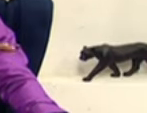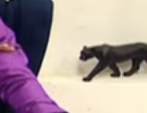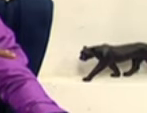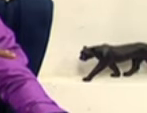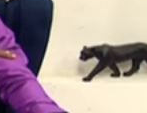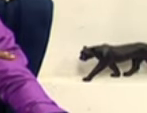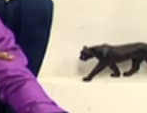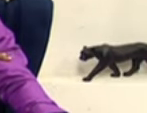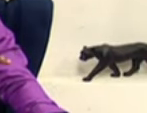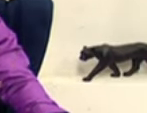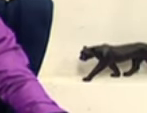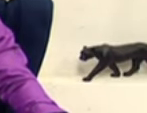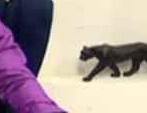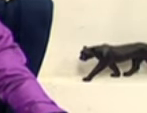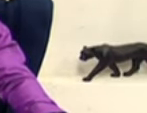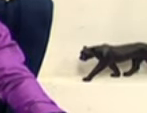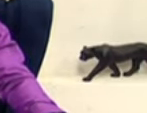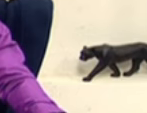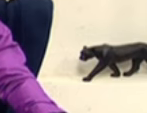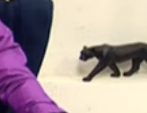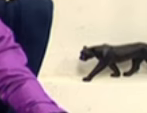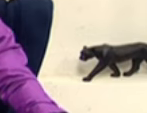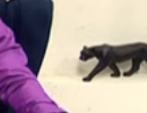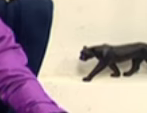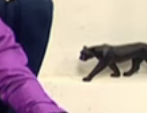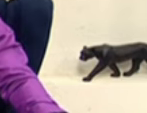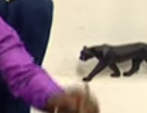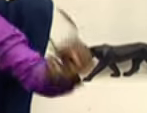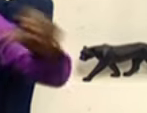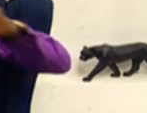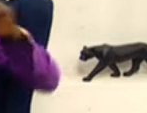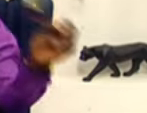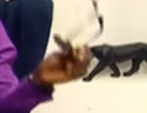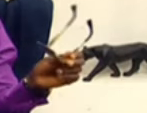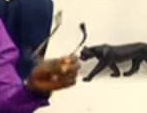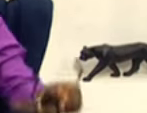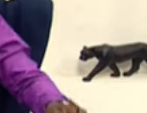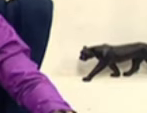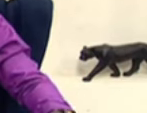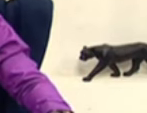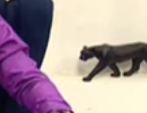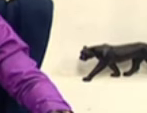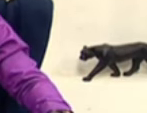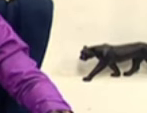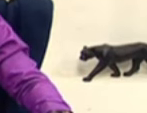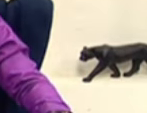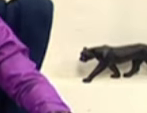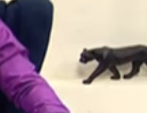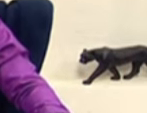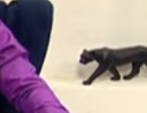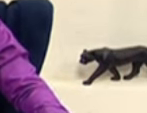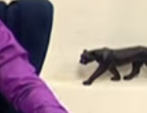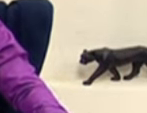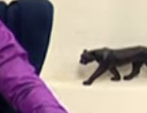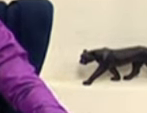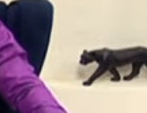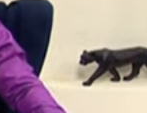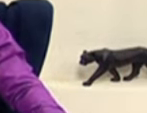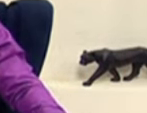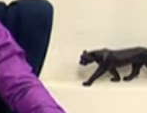Fly Lieutenant General John Rawlins, Epijan, and Sawa Gunas Redro. Wamu Yamanu, whom was on one corner. Here we are